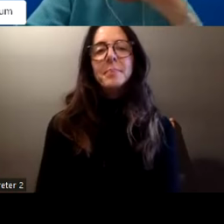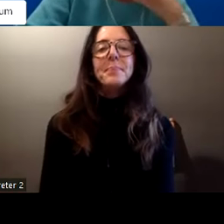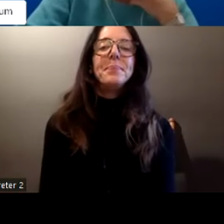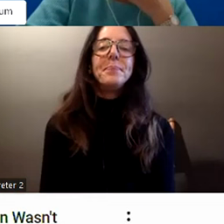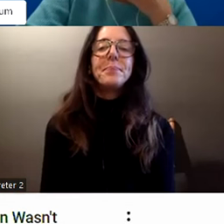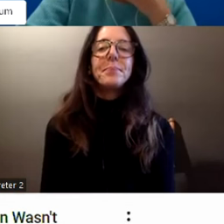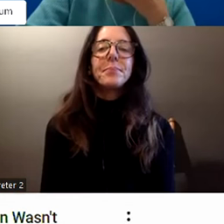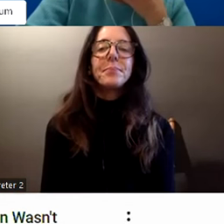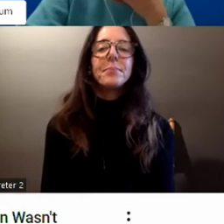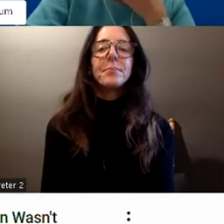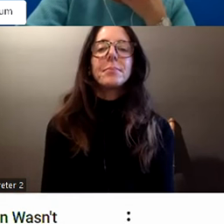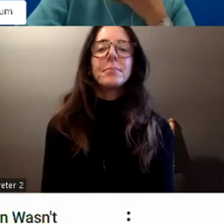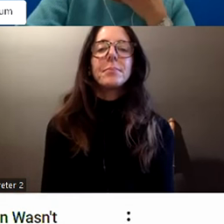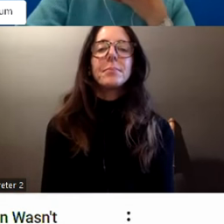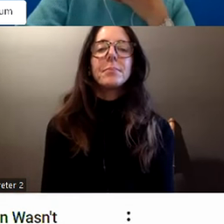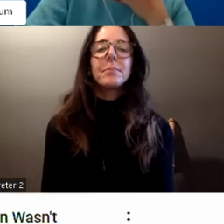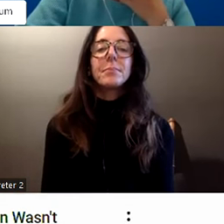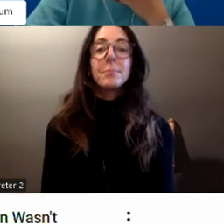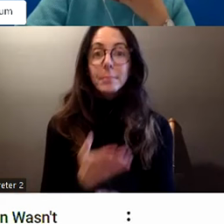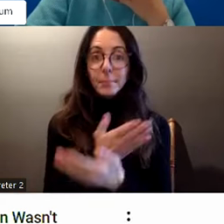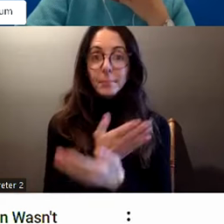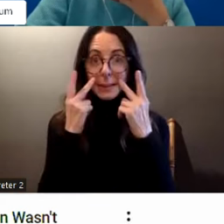There we go. No. Can you see that?